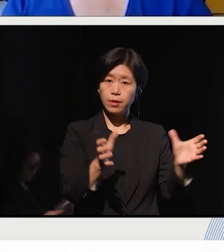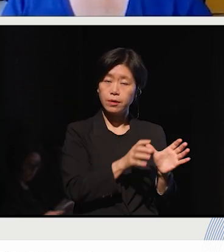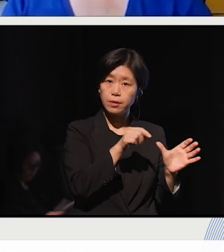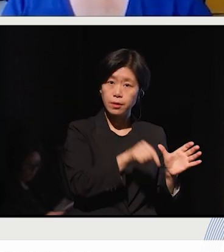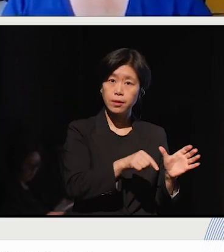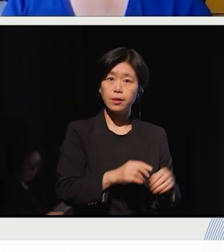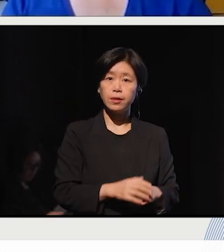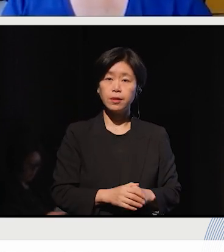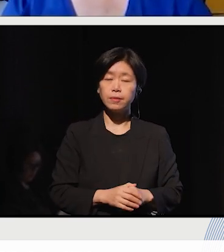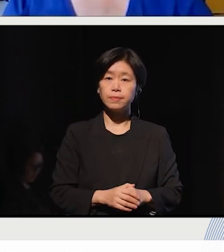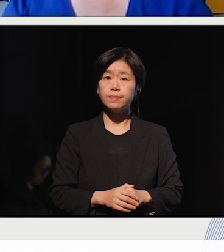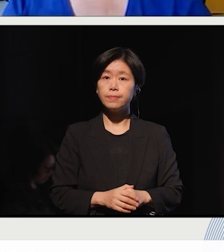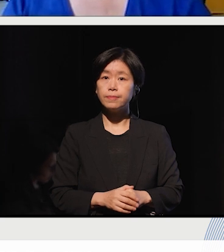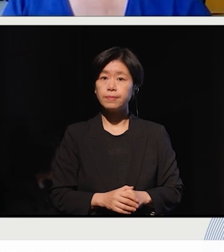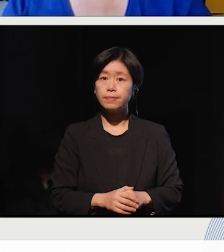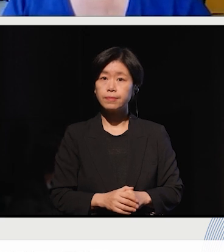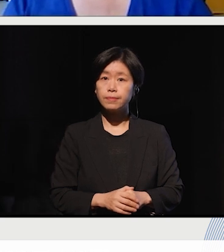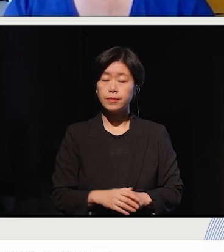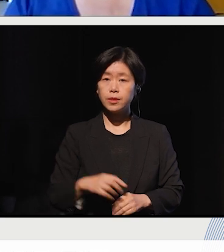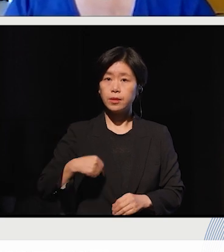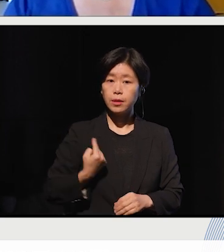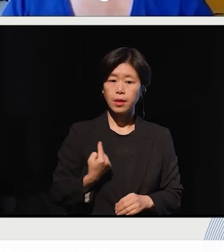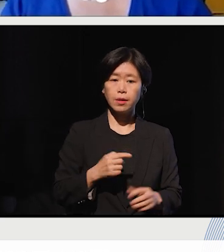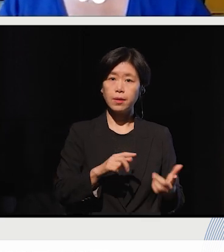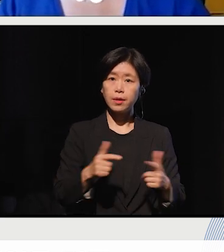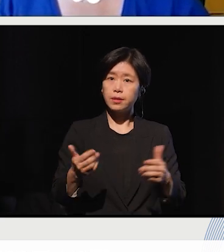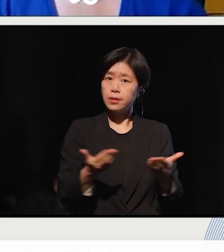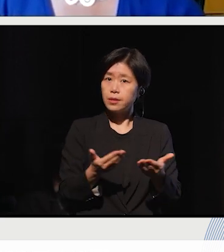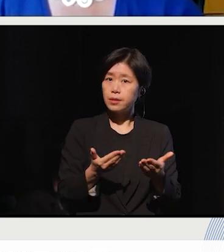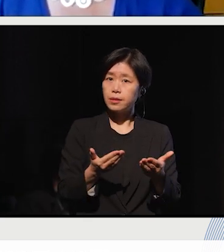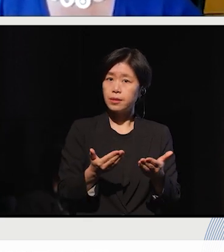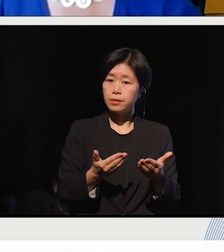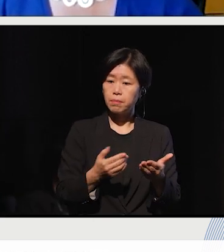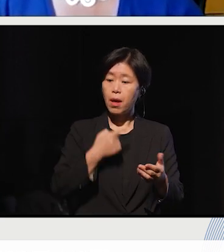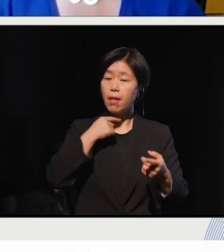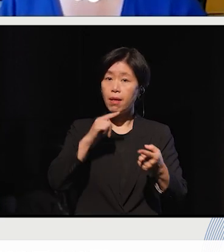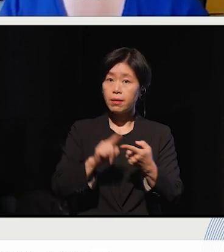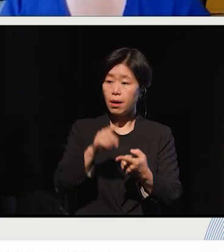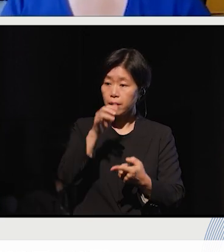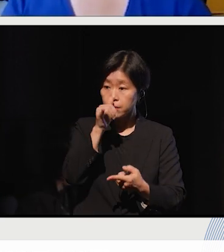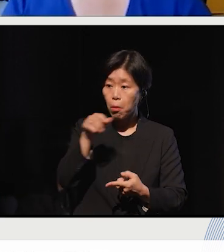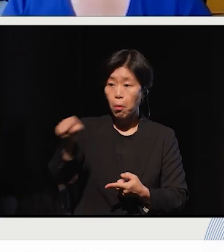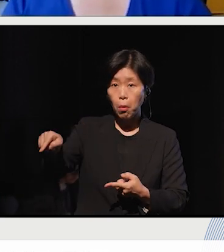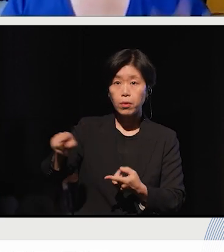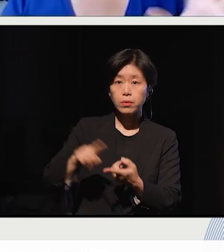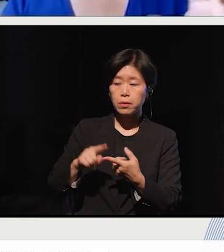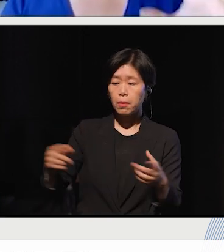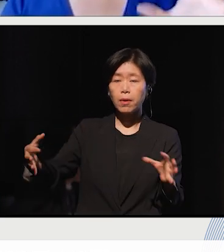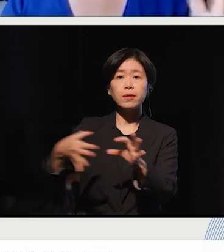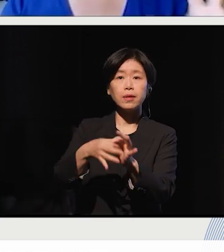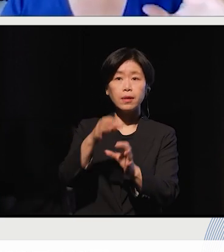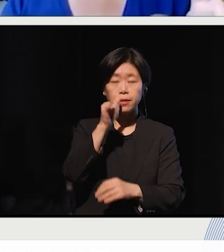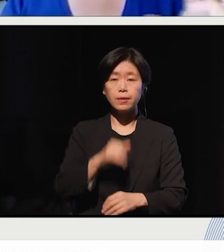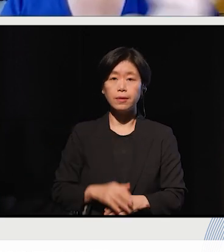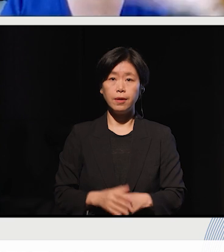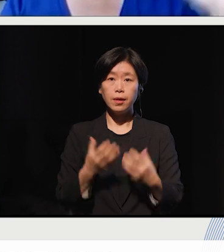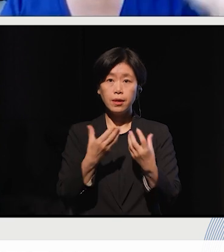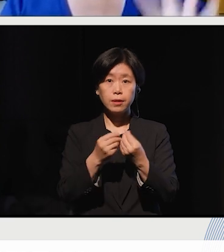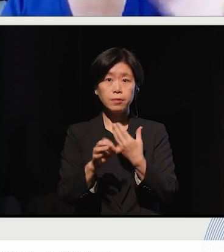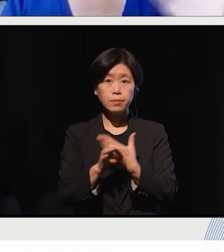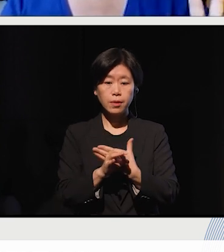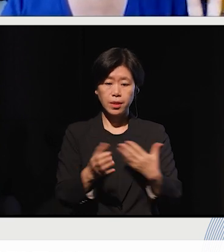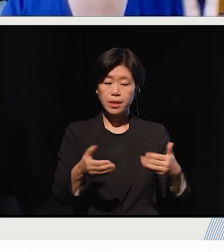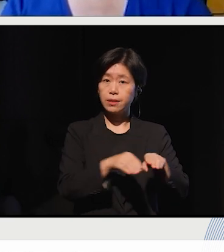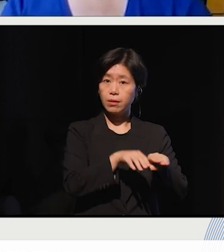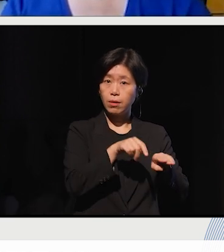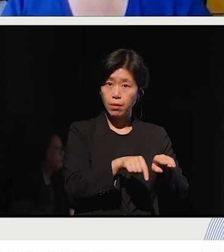for accessibility that falls into their area. So, for example, the facilities department would take responsibility for all